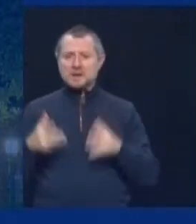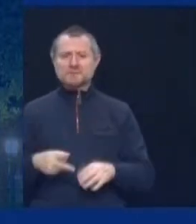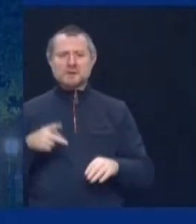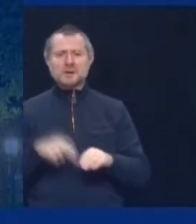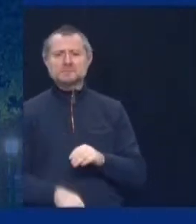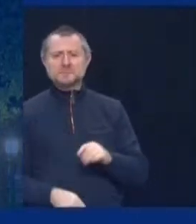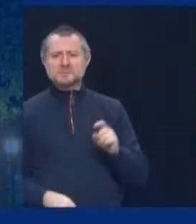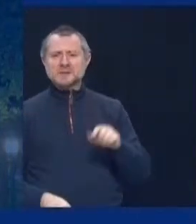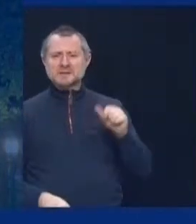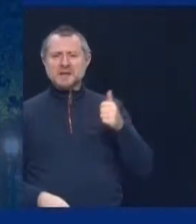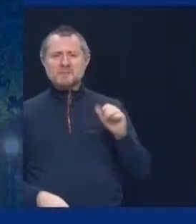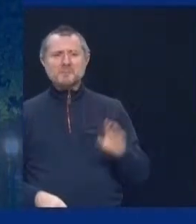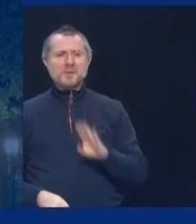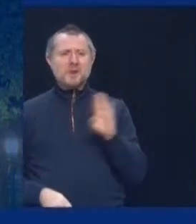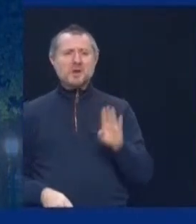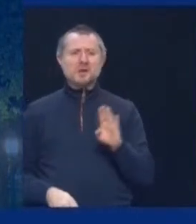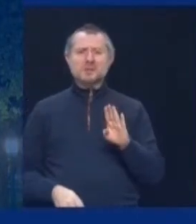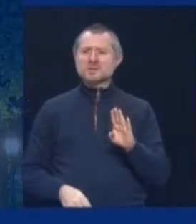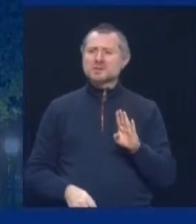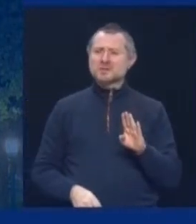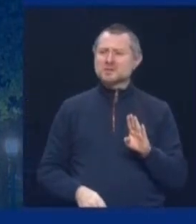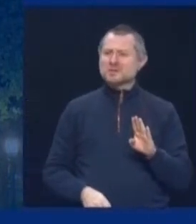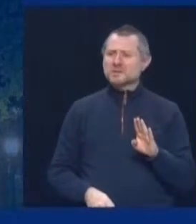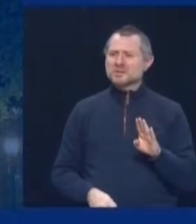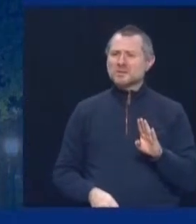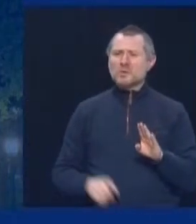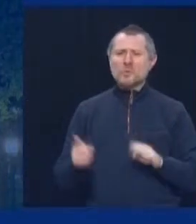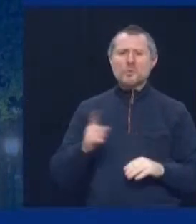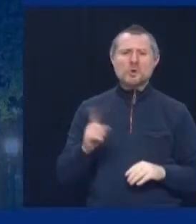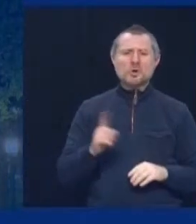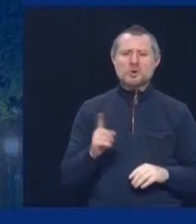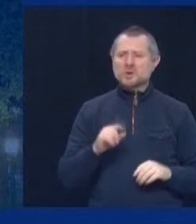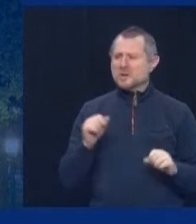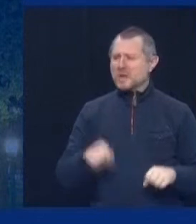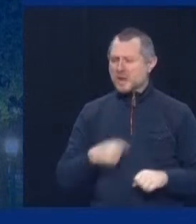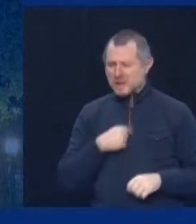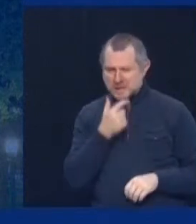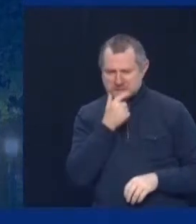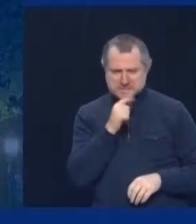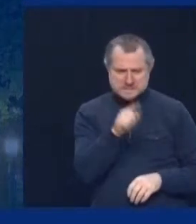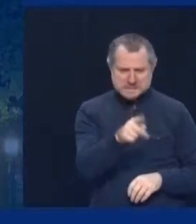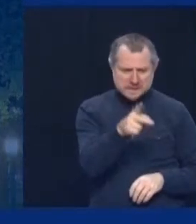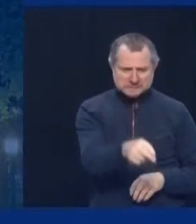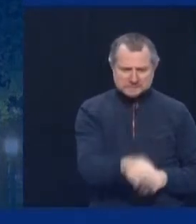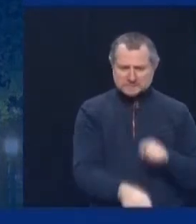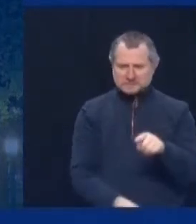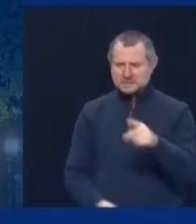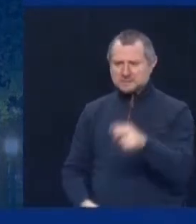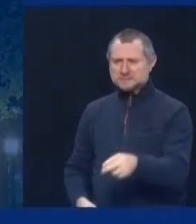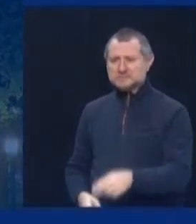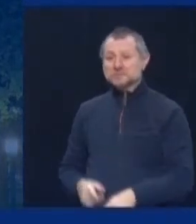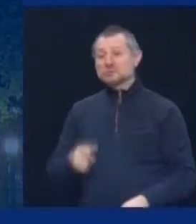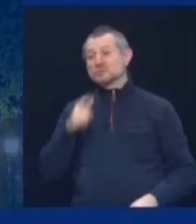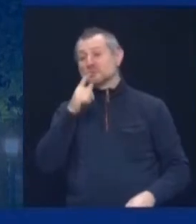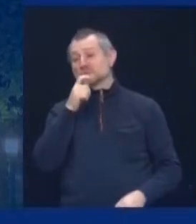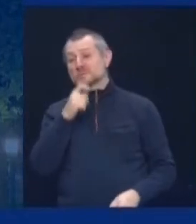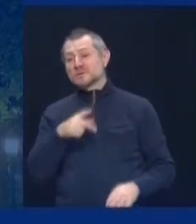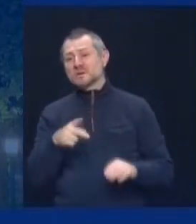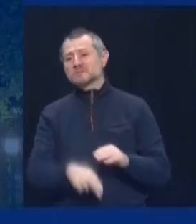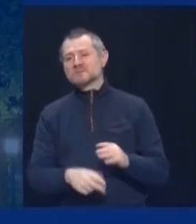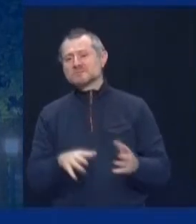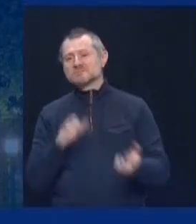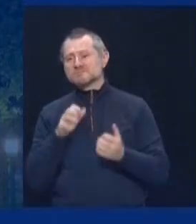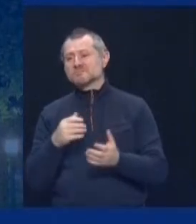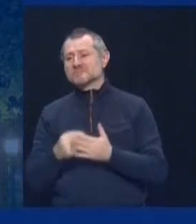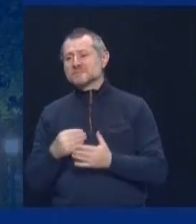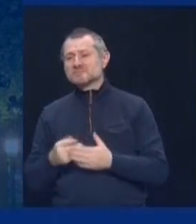$10 billion. Where do we cut that $10 billion? And who do we cut on that $10 billion?